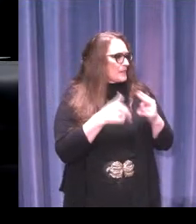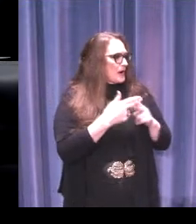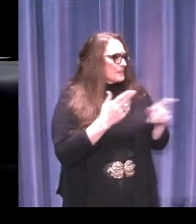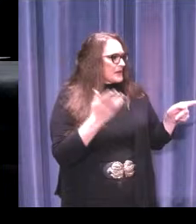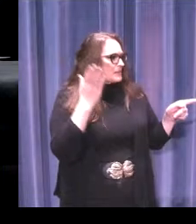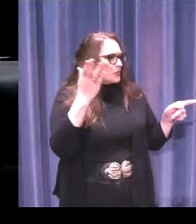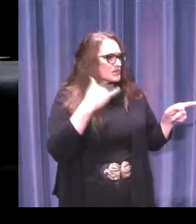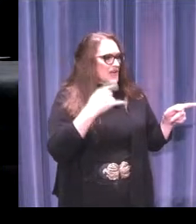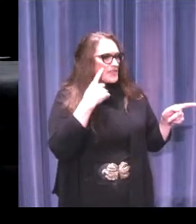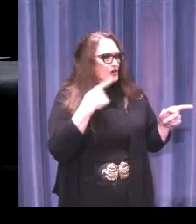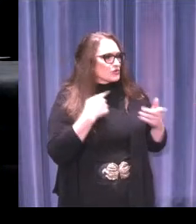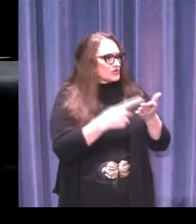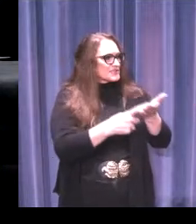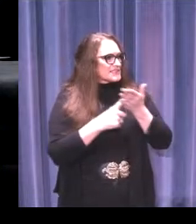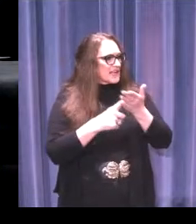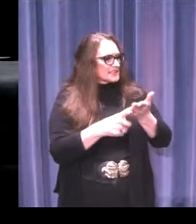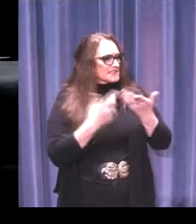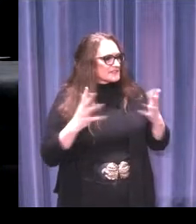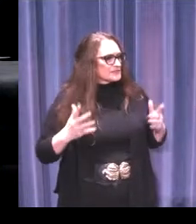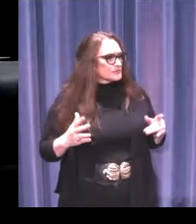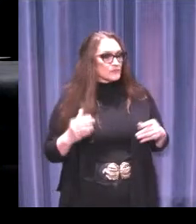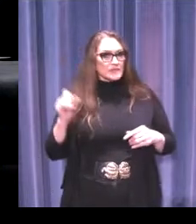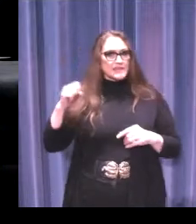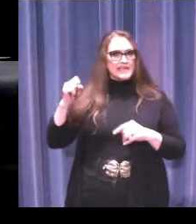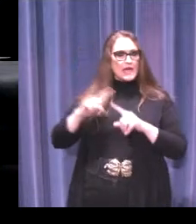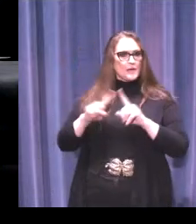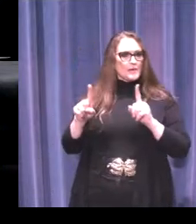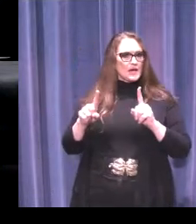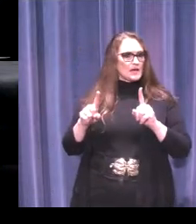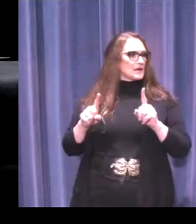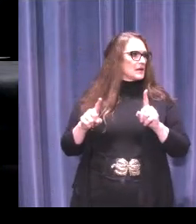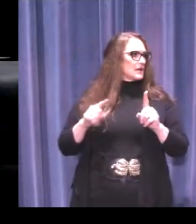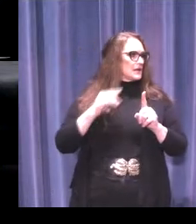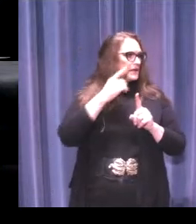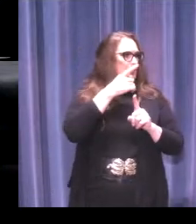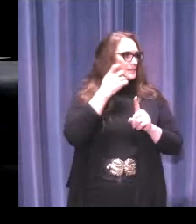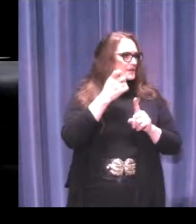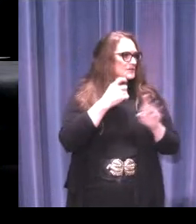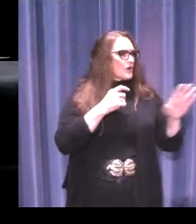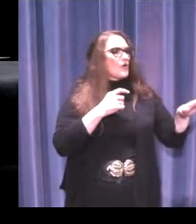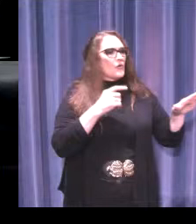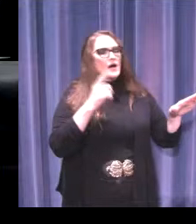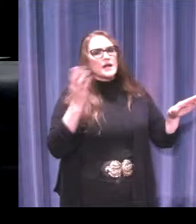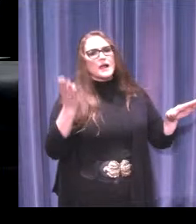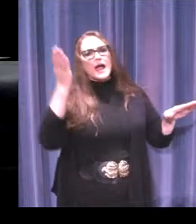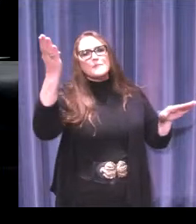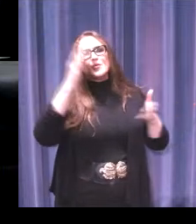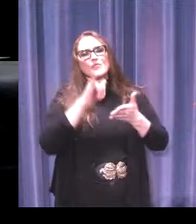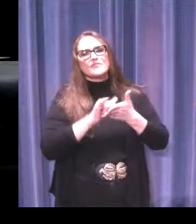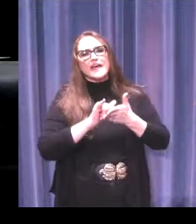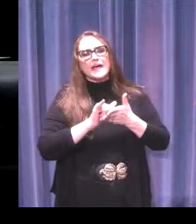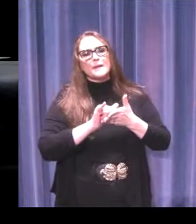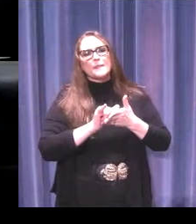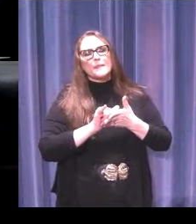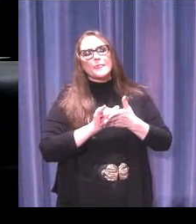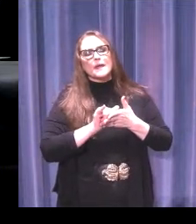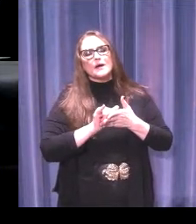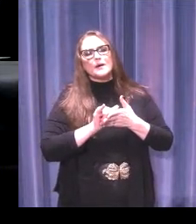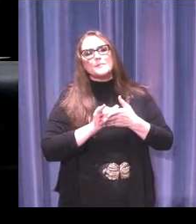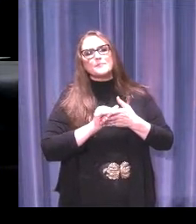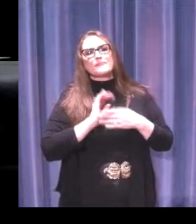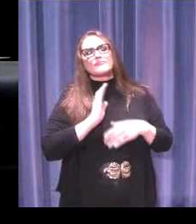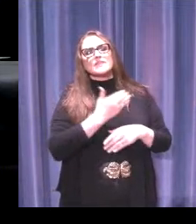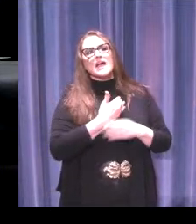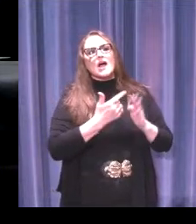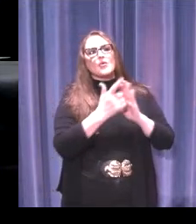I thought he was just discussing it. We were, Okay, but right, as it's going to be I move reduced to a that motion.